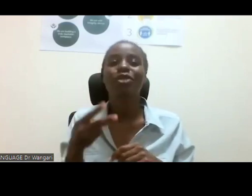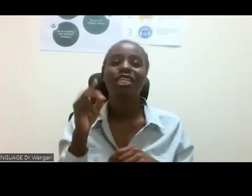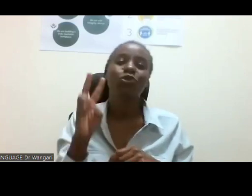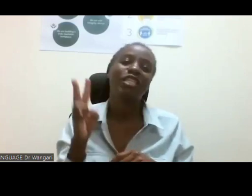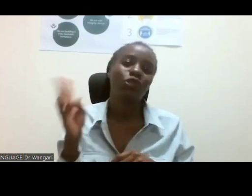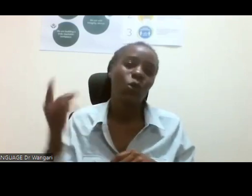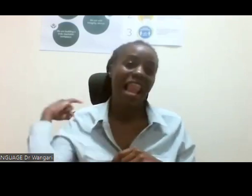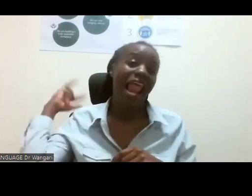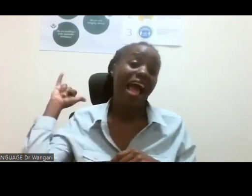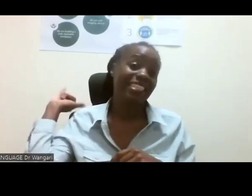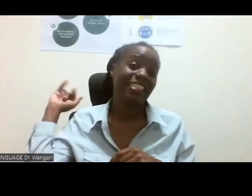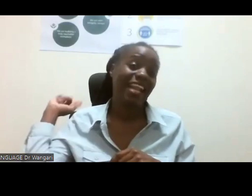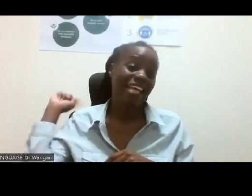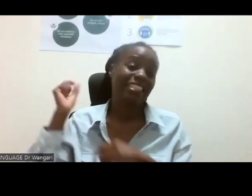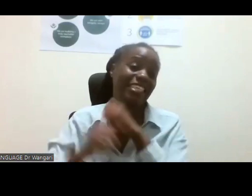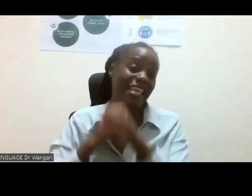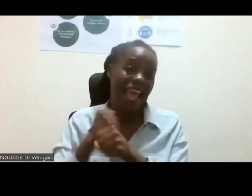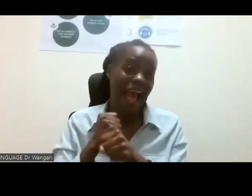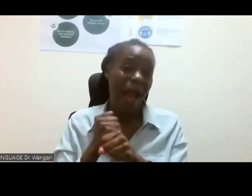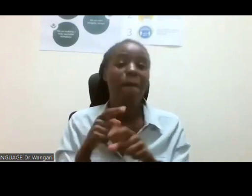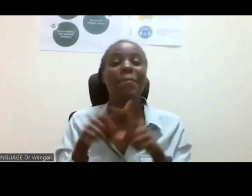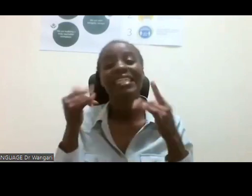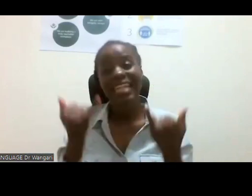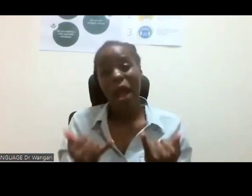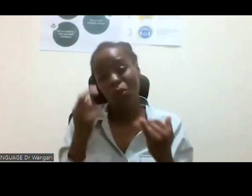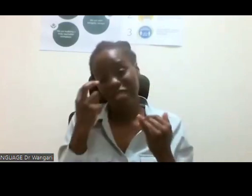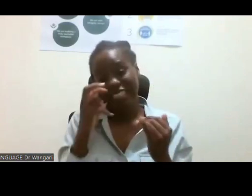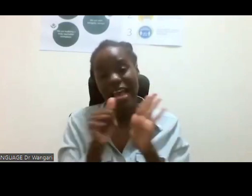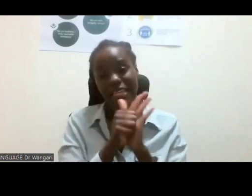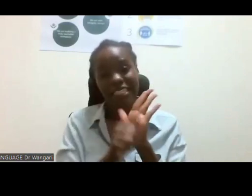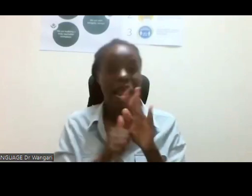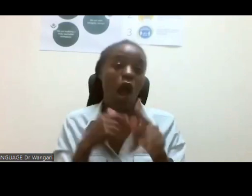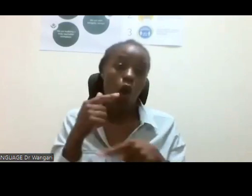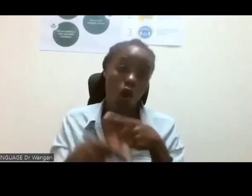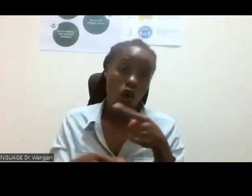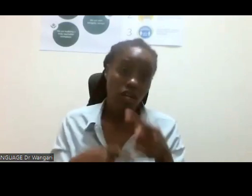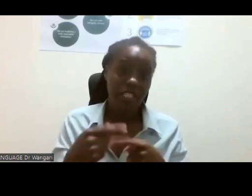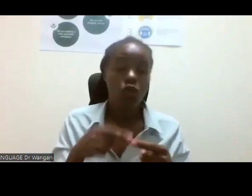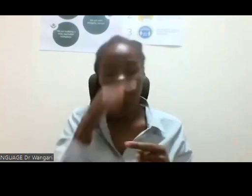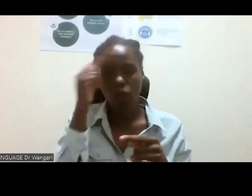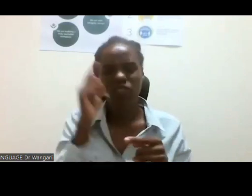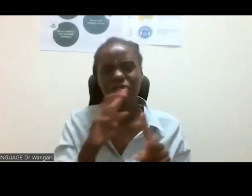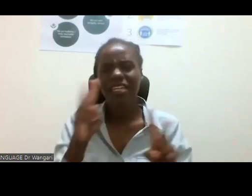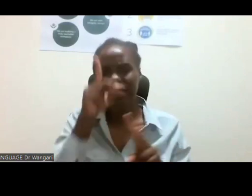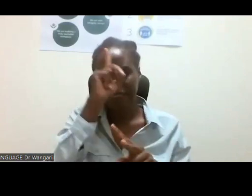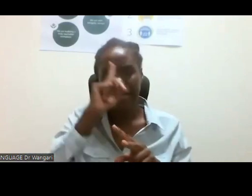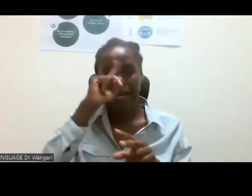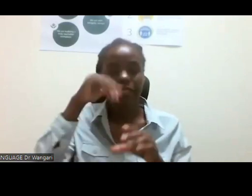the agenda of FGM, medicalization FGM, is a very serious agenda in this country.